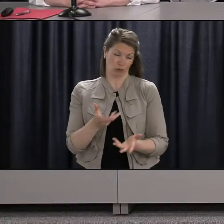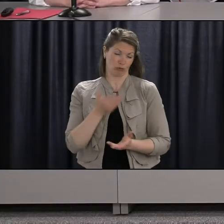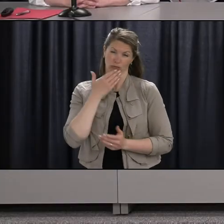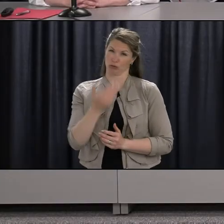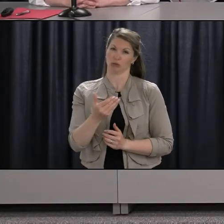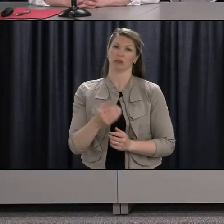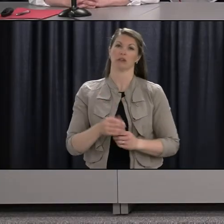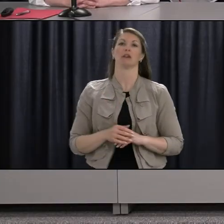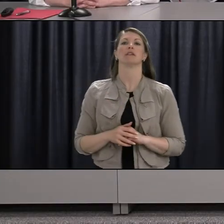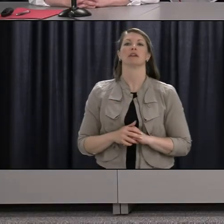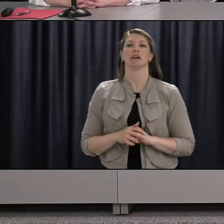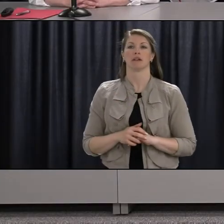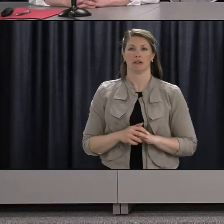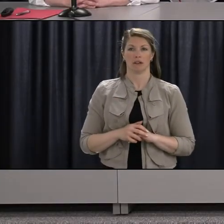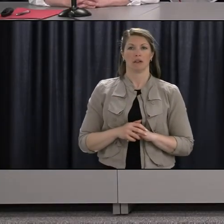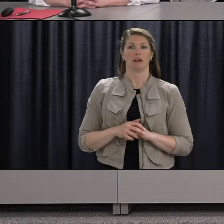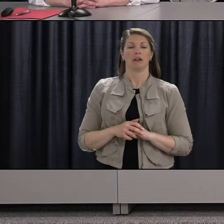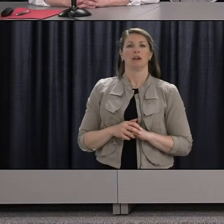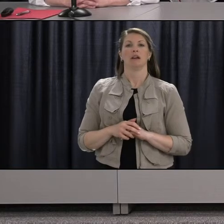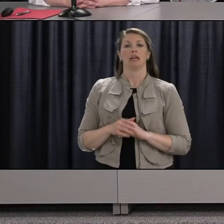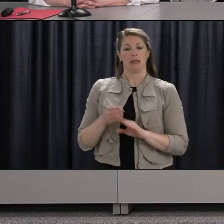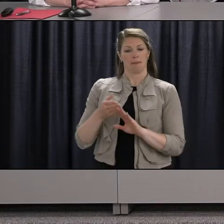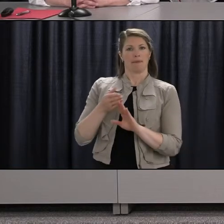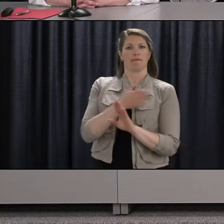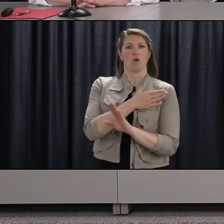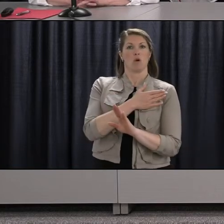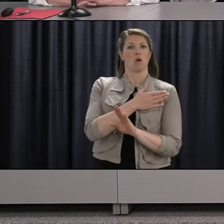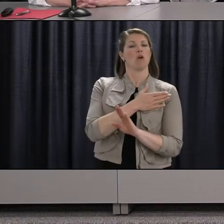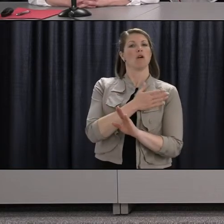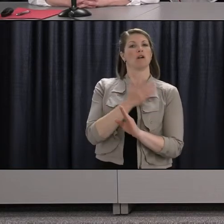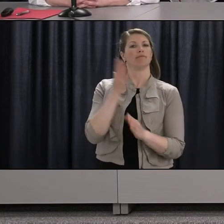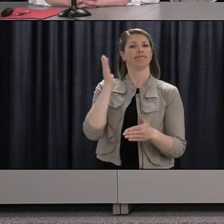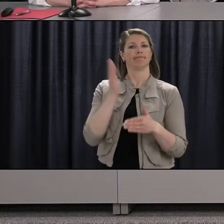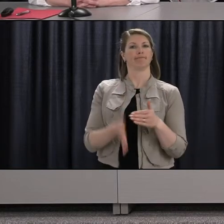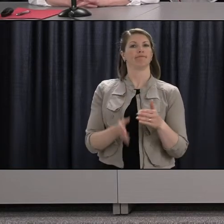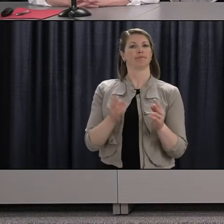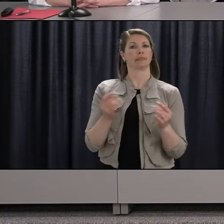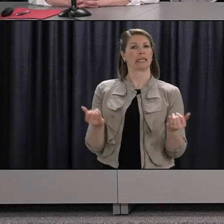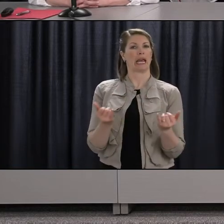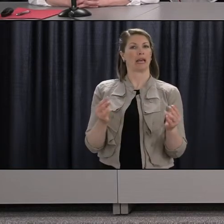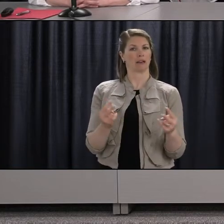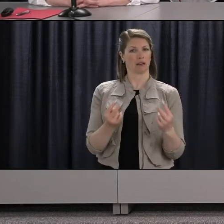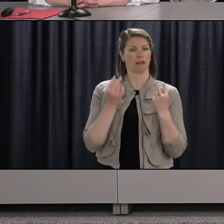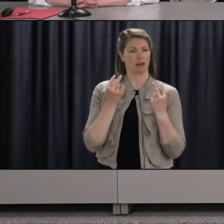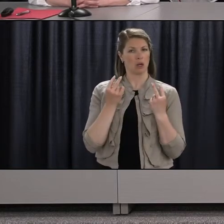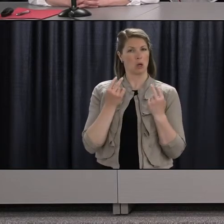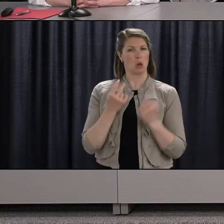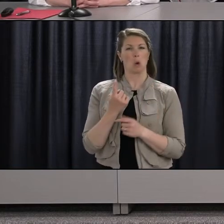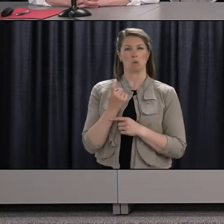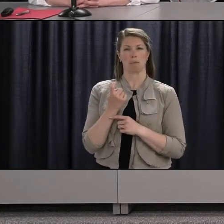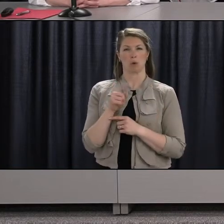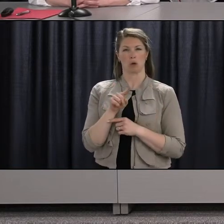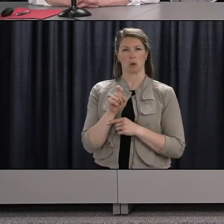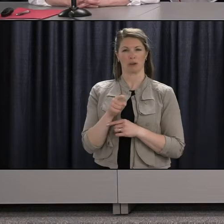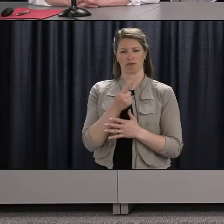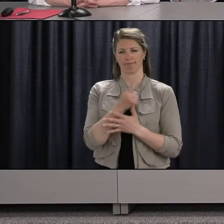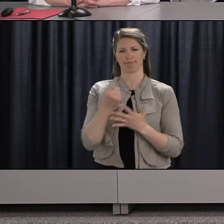Before we end today's call, we'll take one more question from each reporter, starting with Kellyanne Roberts of NTV News. Please go ahead.